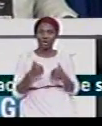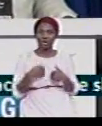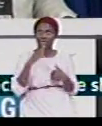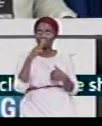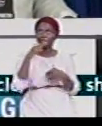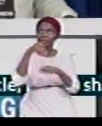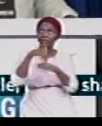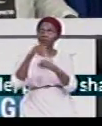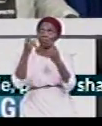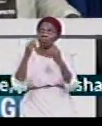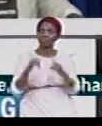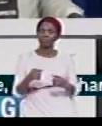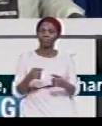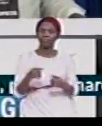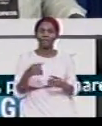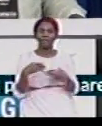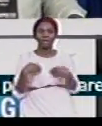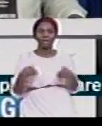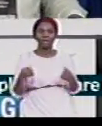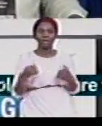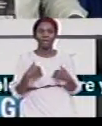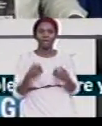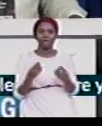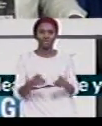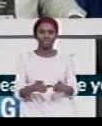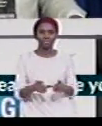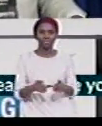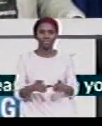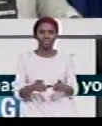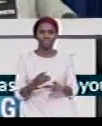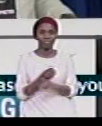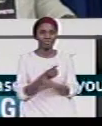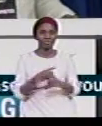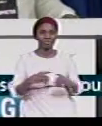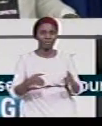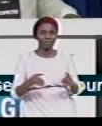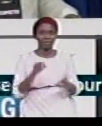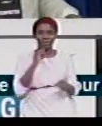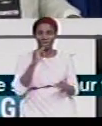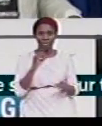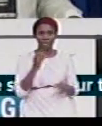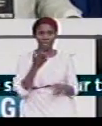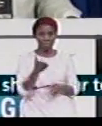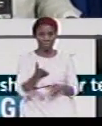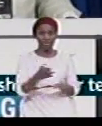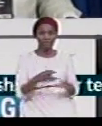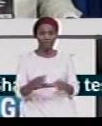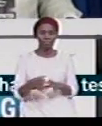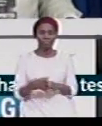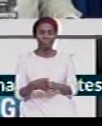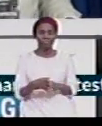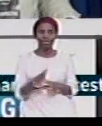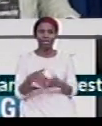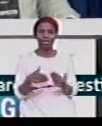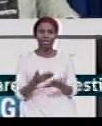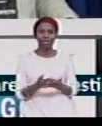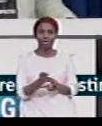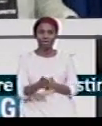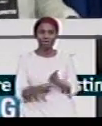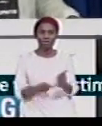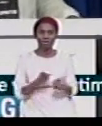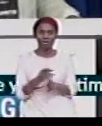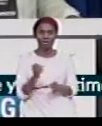Healing has taken place. Deliverance is already there. All kinds of blessings are